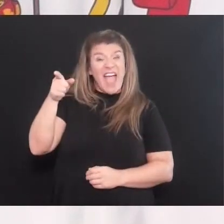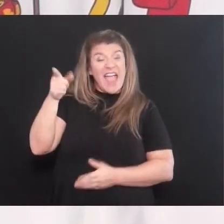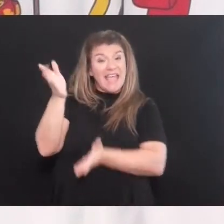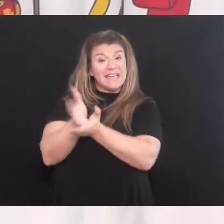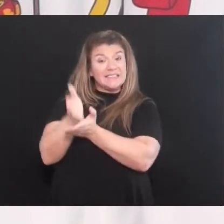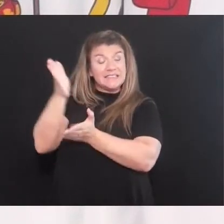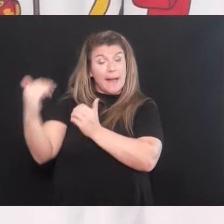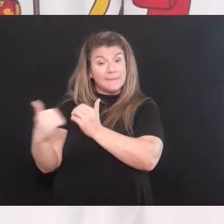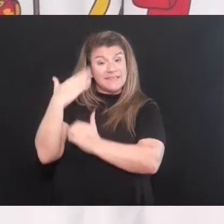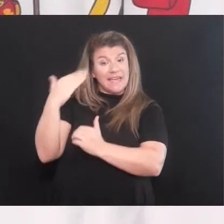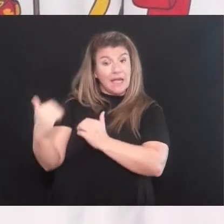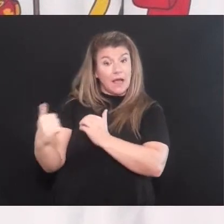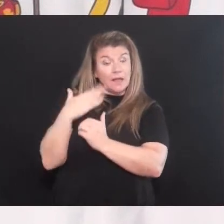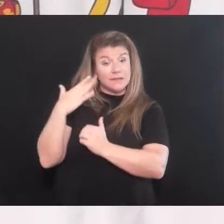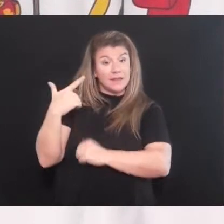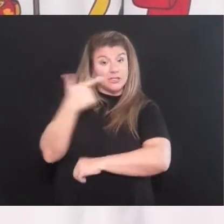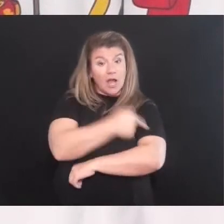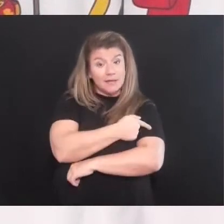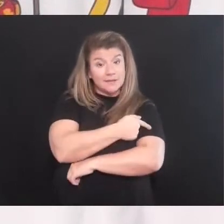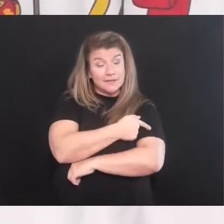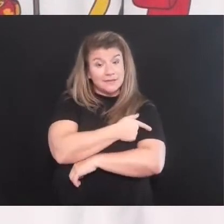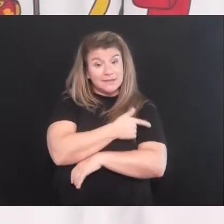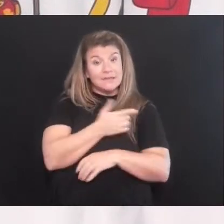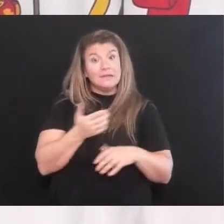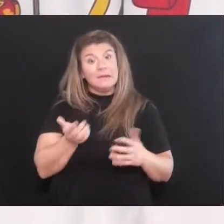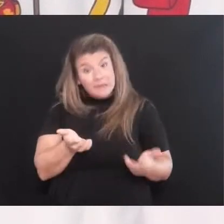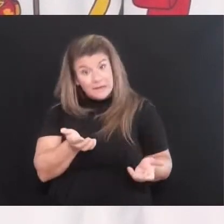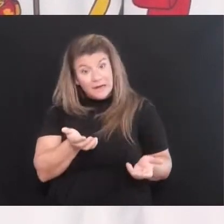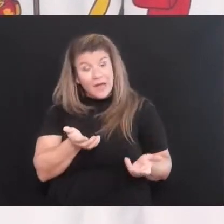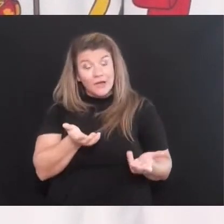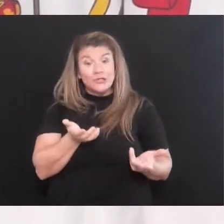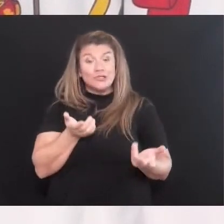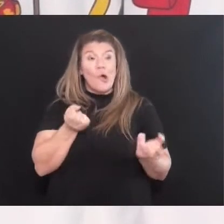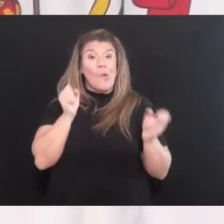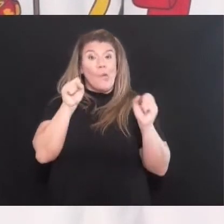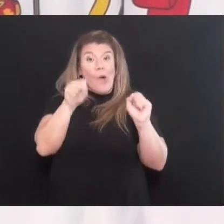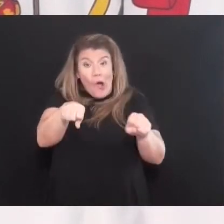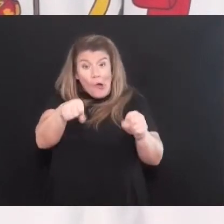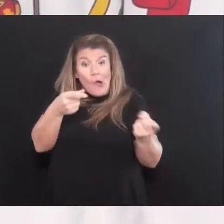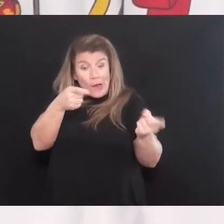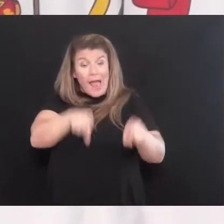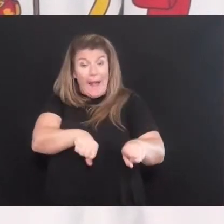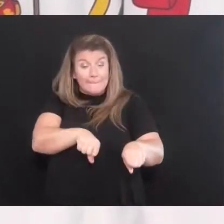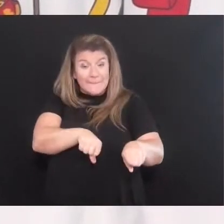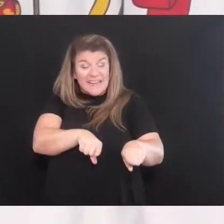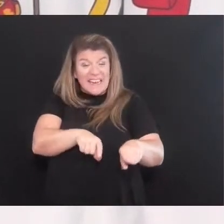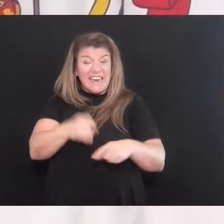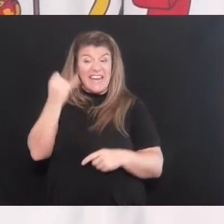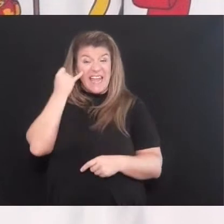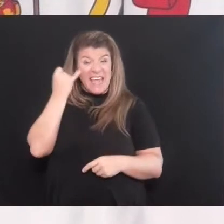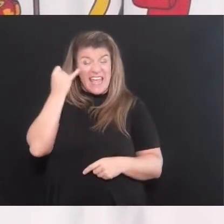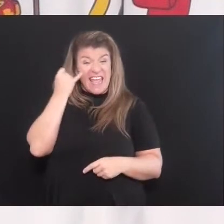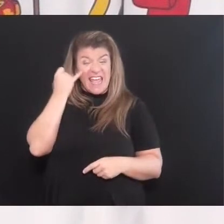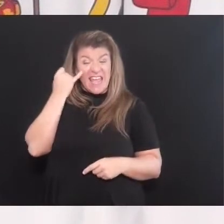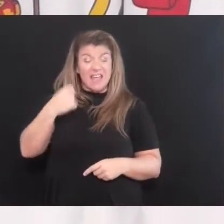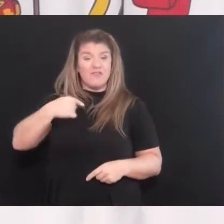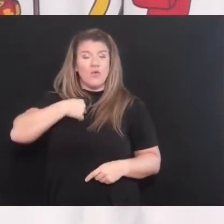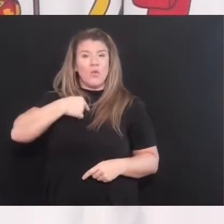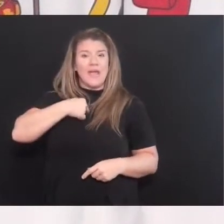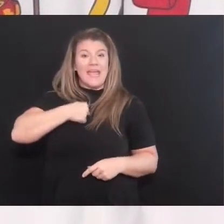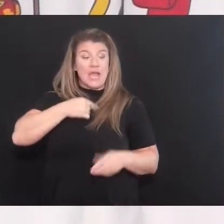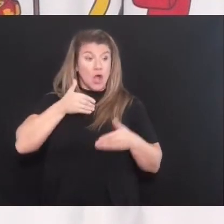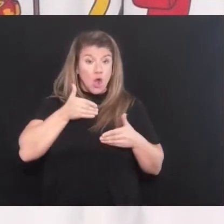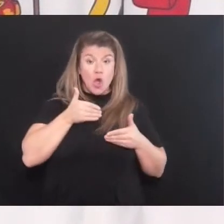the shots. And so all of a sudden what we could get into a situation to where we have a